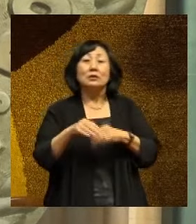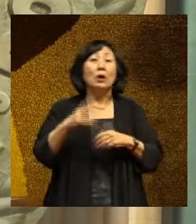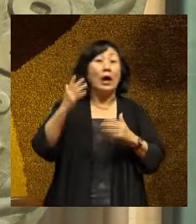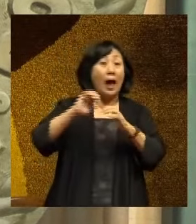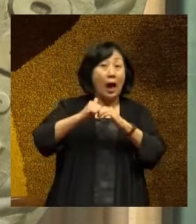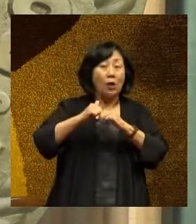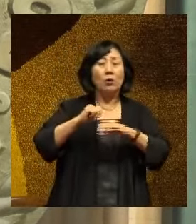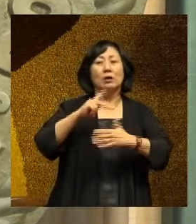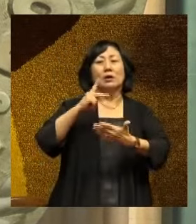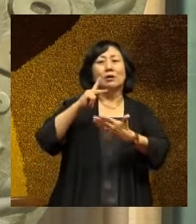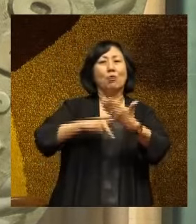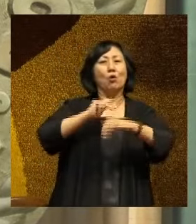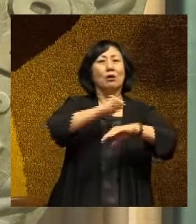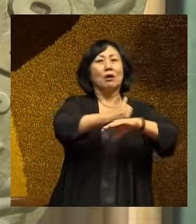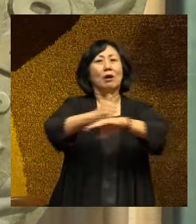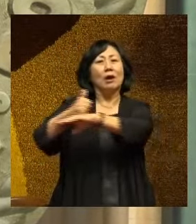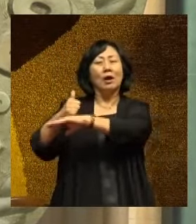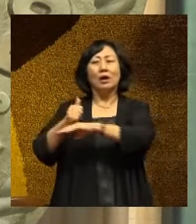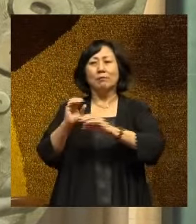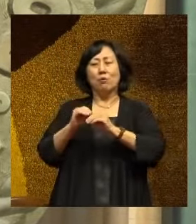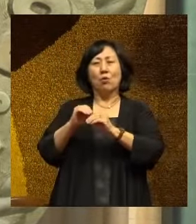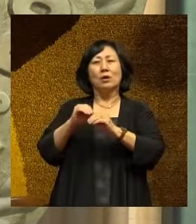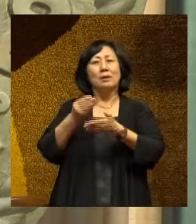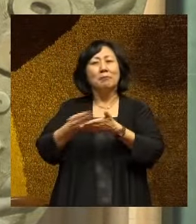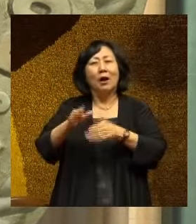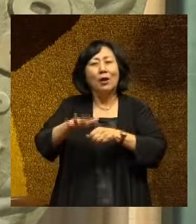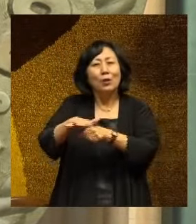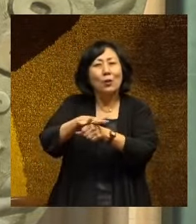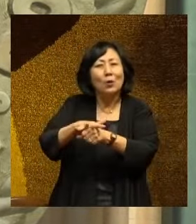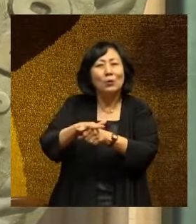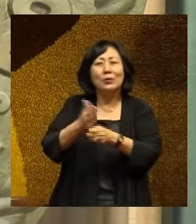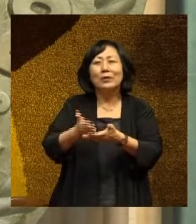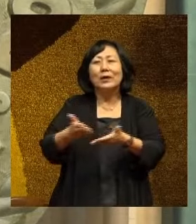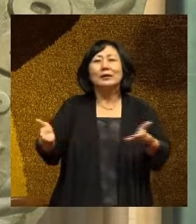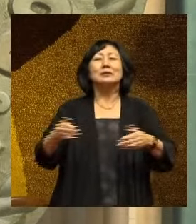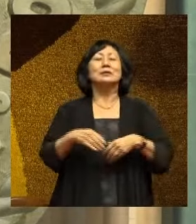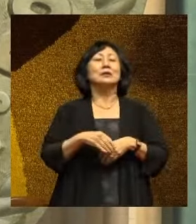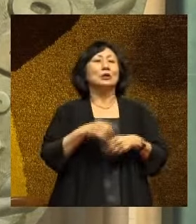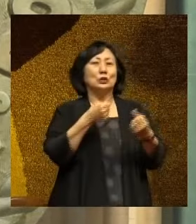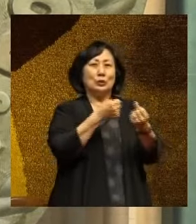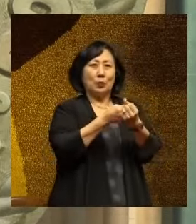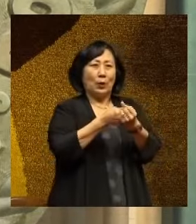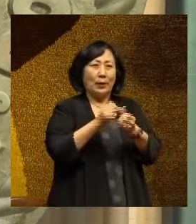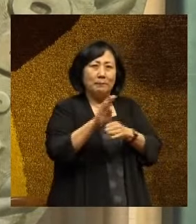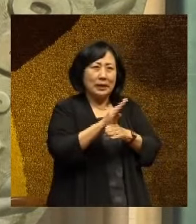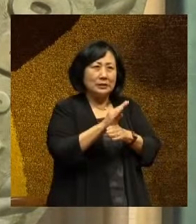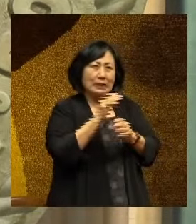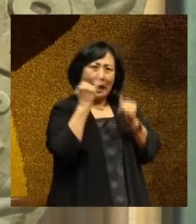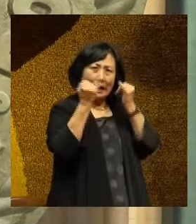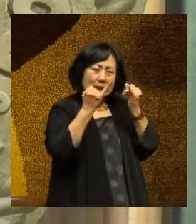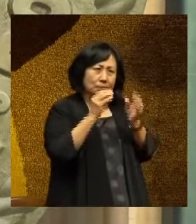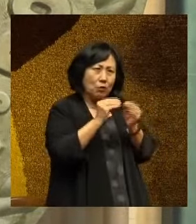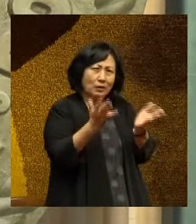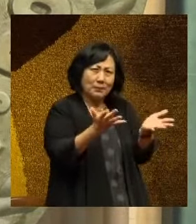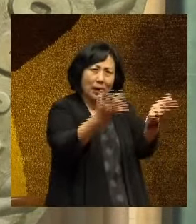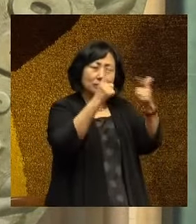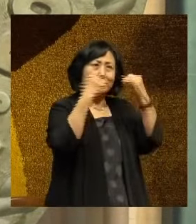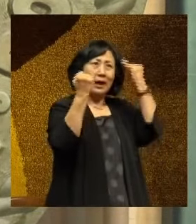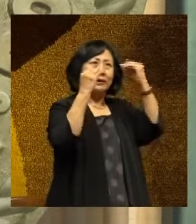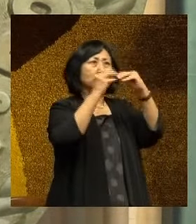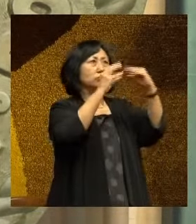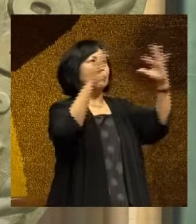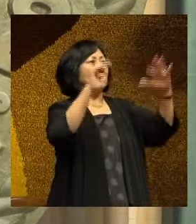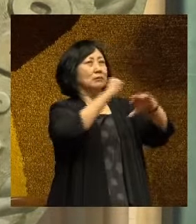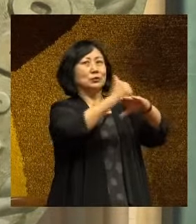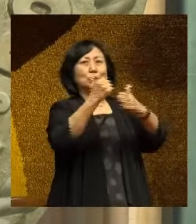locally produced goods and services, support business innovations, back local manufacturers,